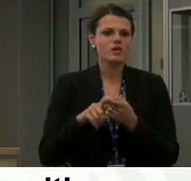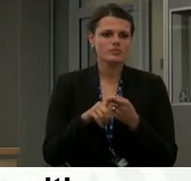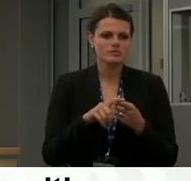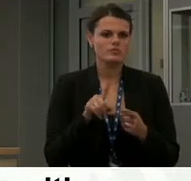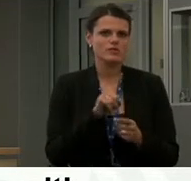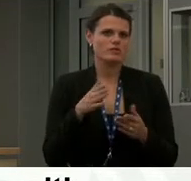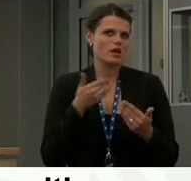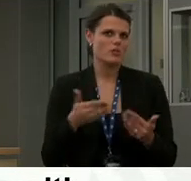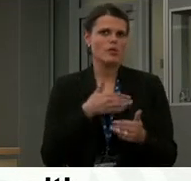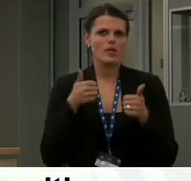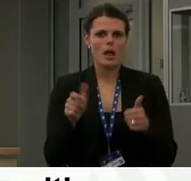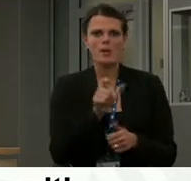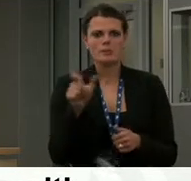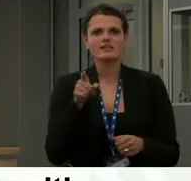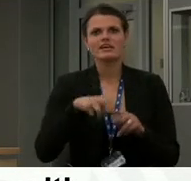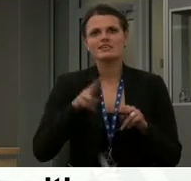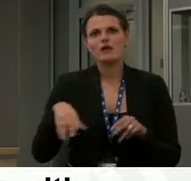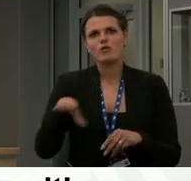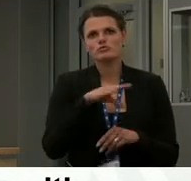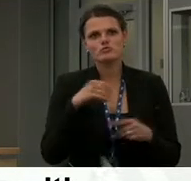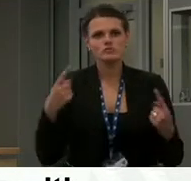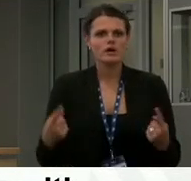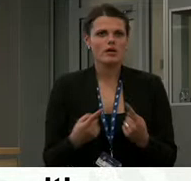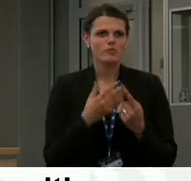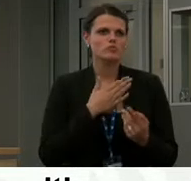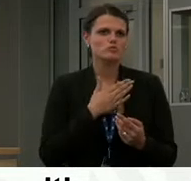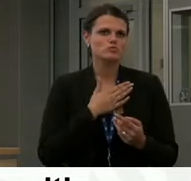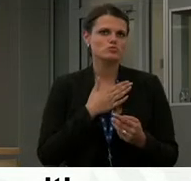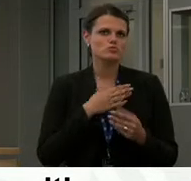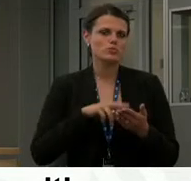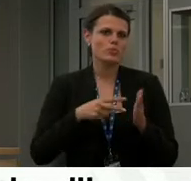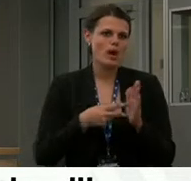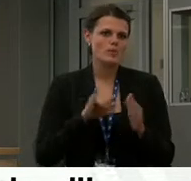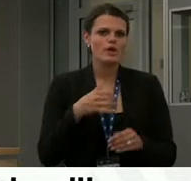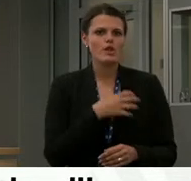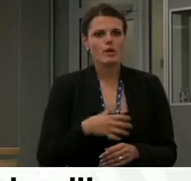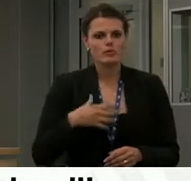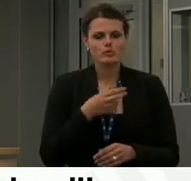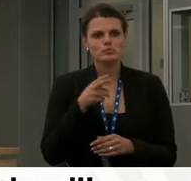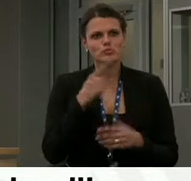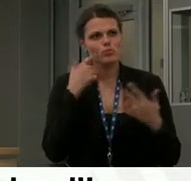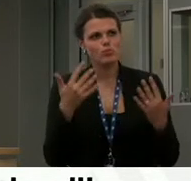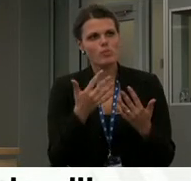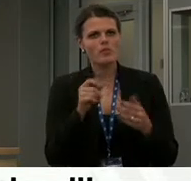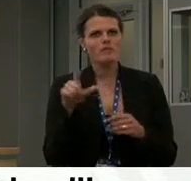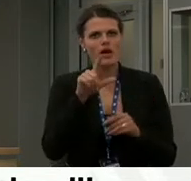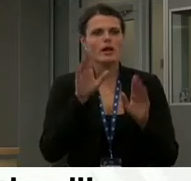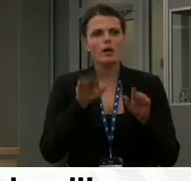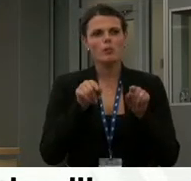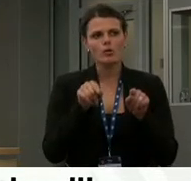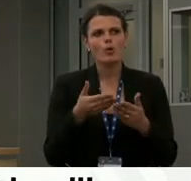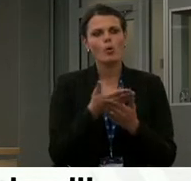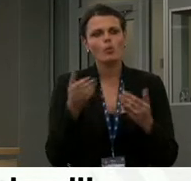perfect moment. This will allow us to adapt our strategy and, if needed, focus where